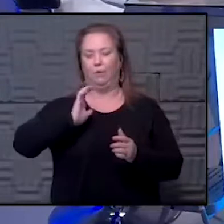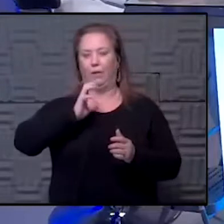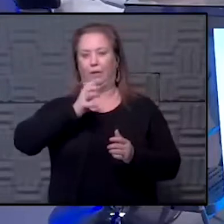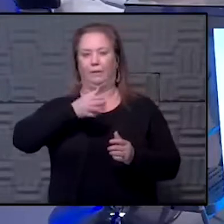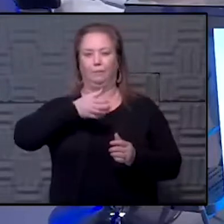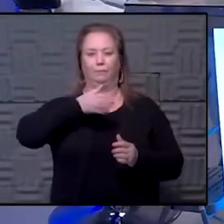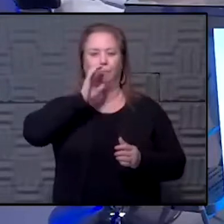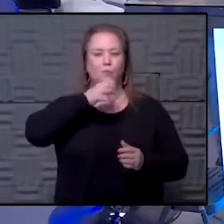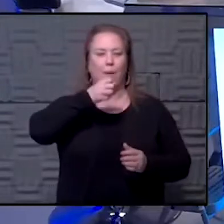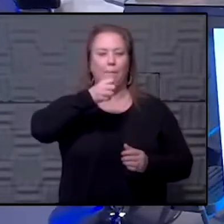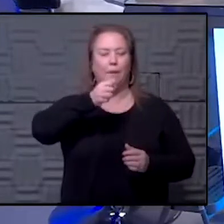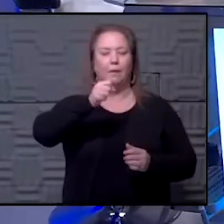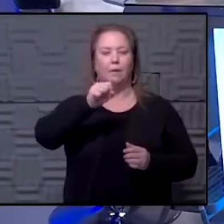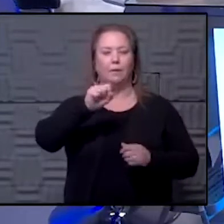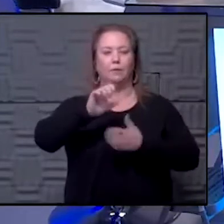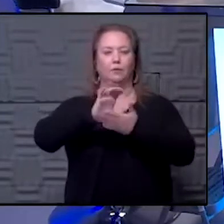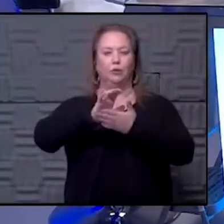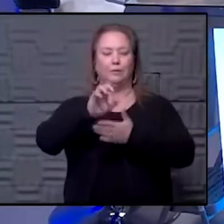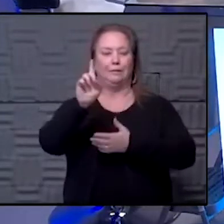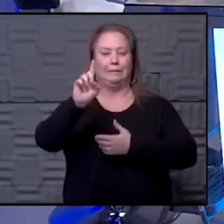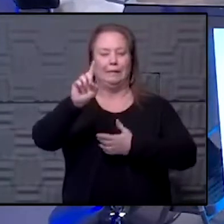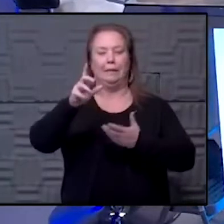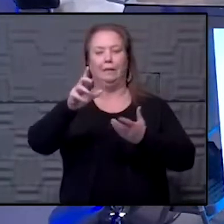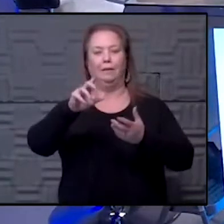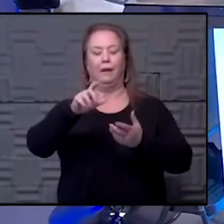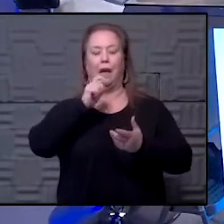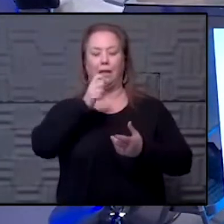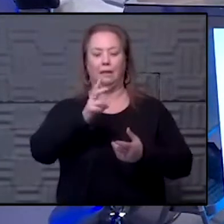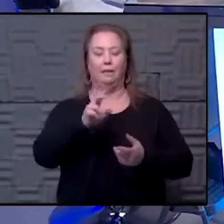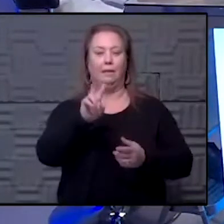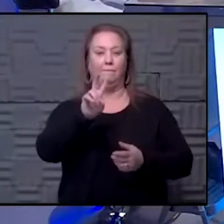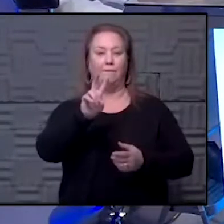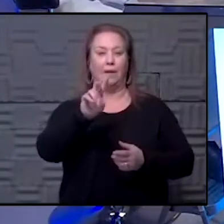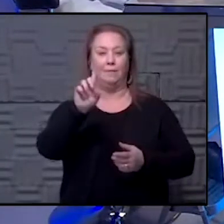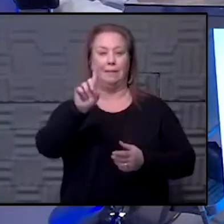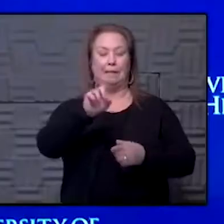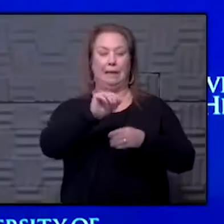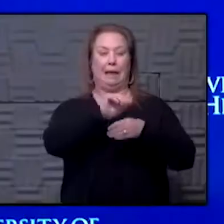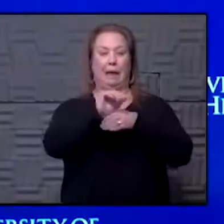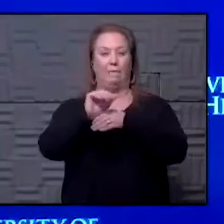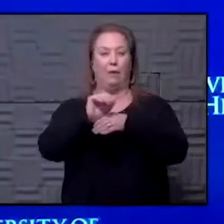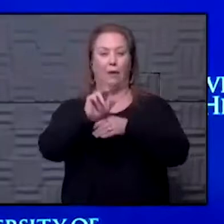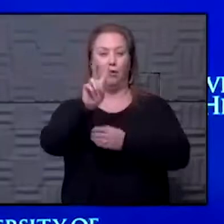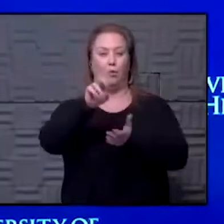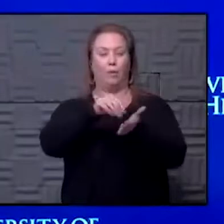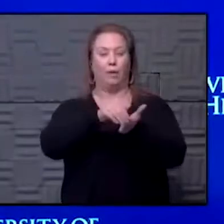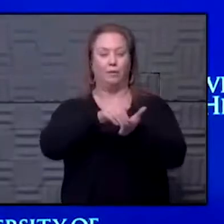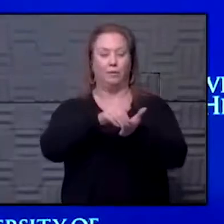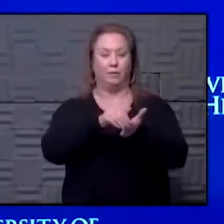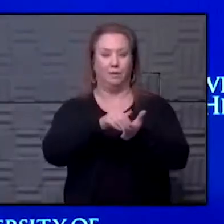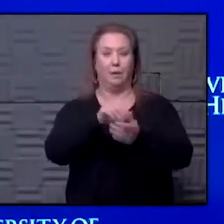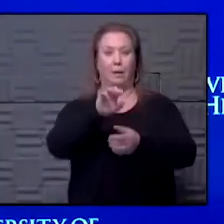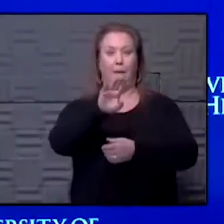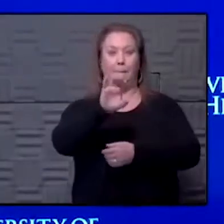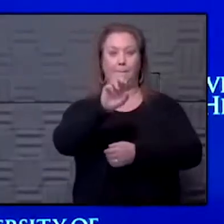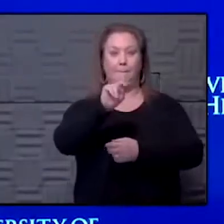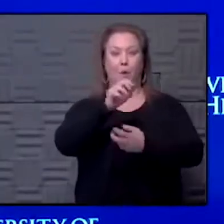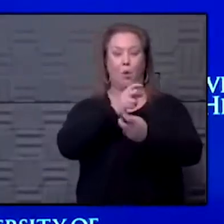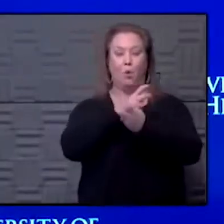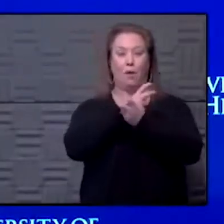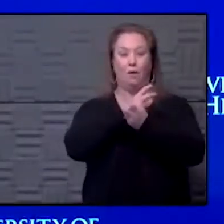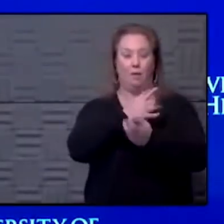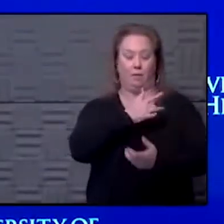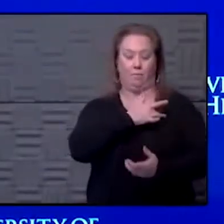and so my vitamin D was low, so I take my 2,000 units of vitamin D every night. And remember, it has not only bone health, it also is